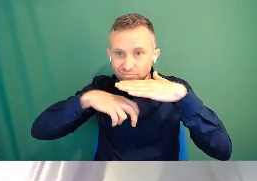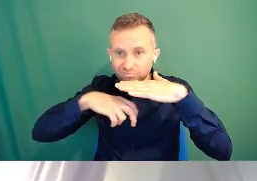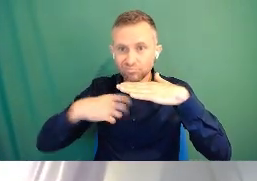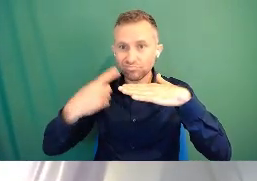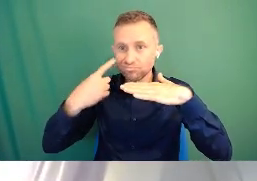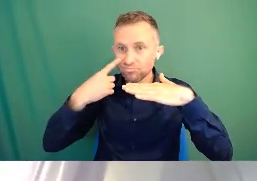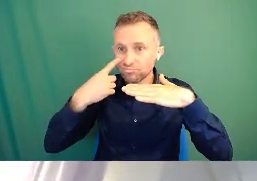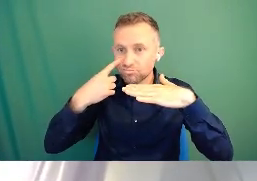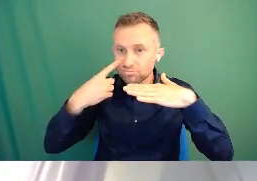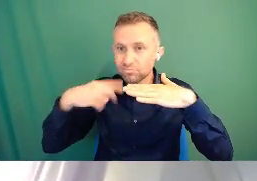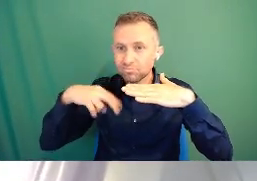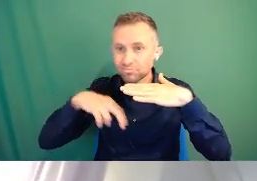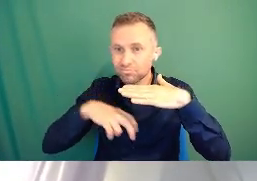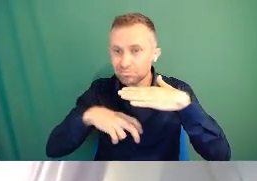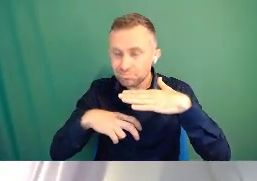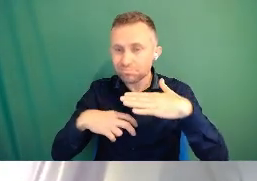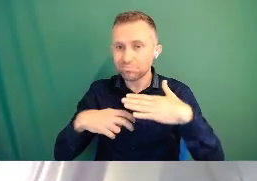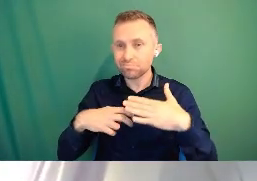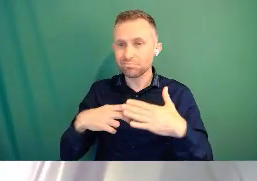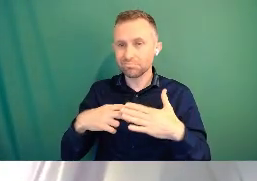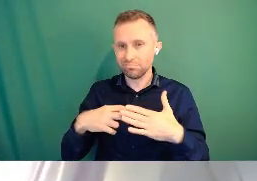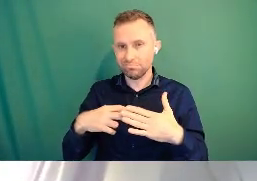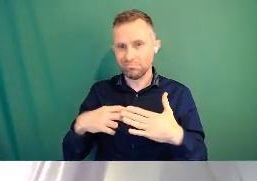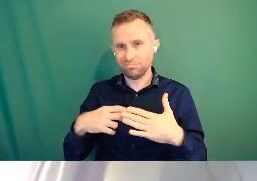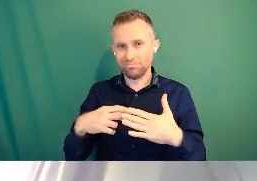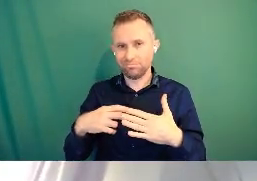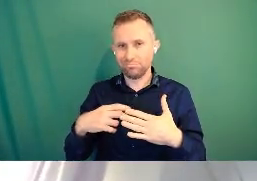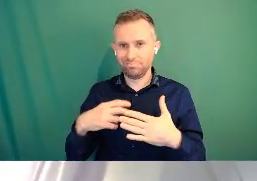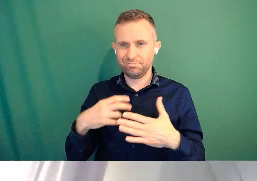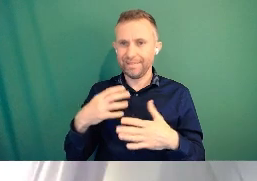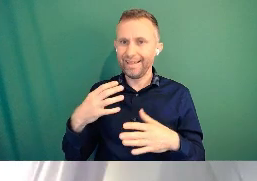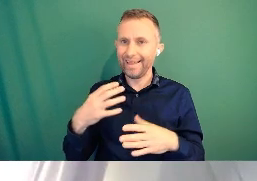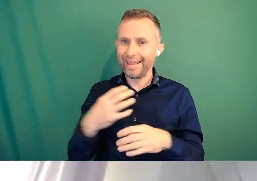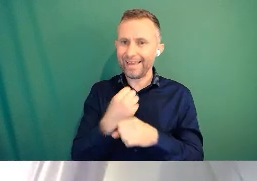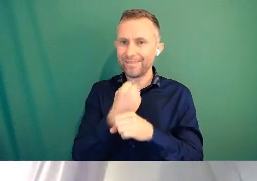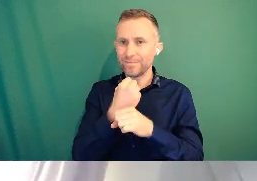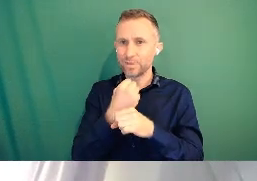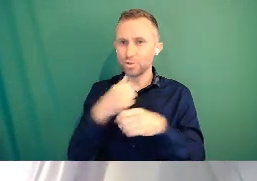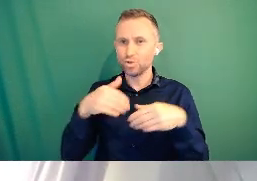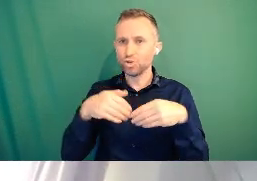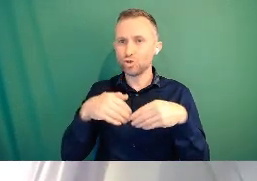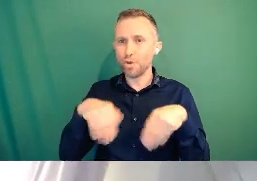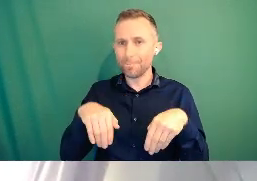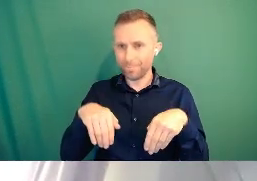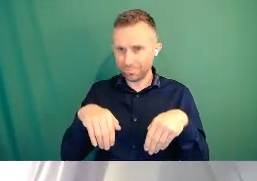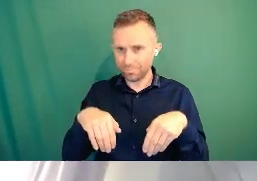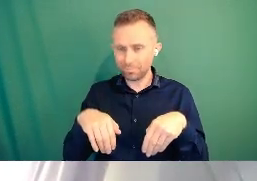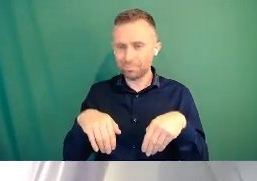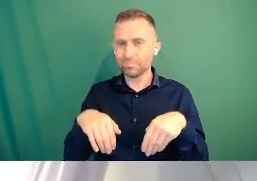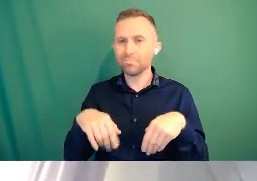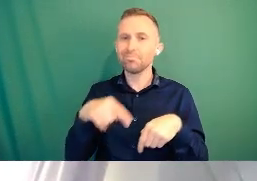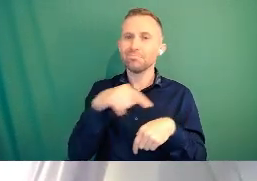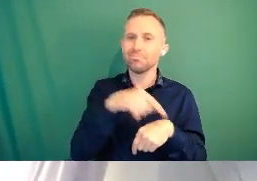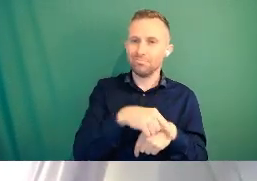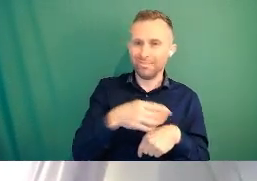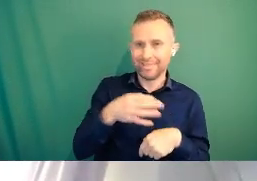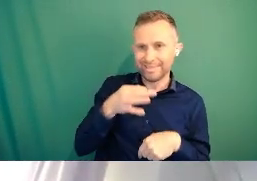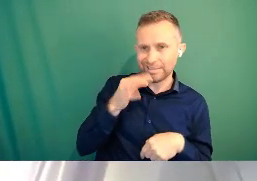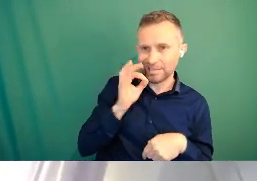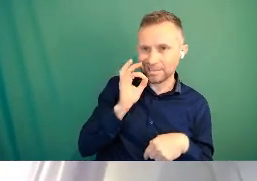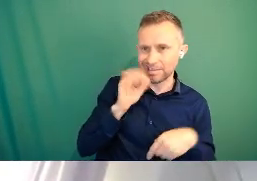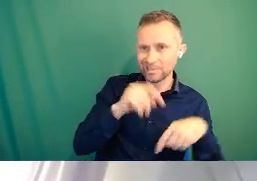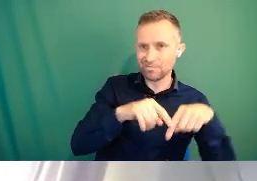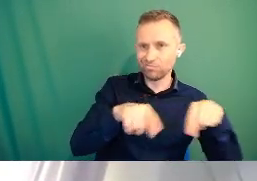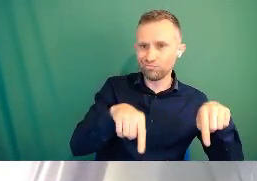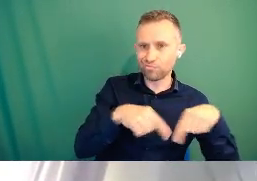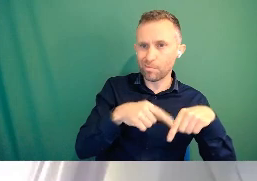the medieval basements, and of course our gift shop as well. We got down on that floor as well, and our